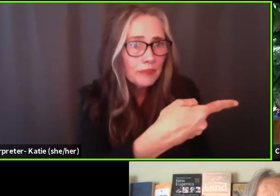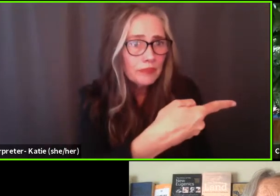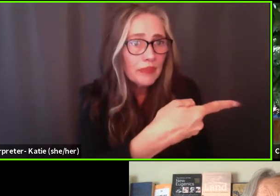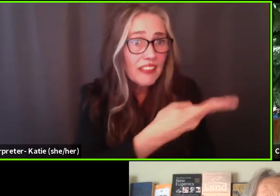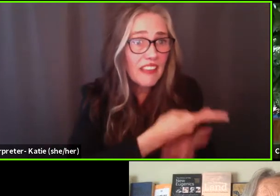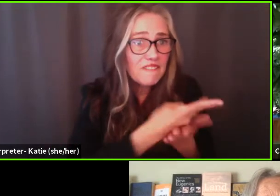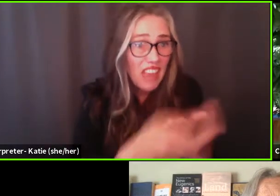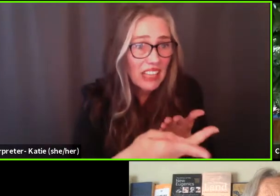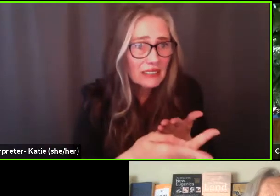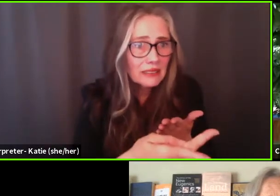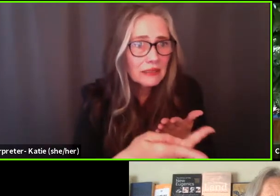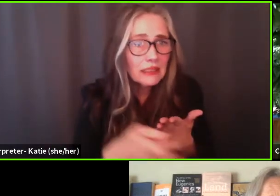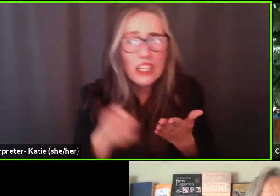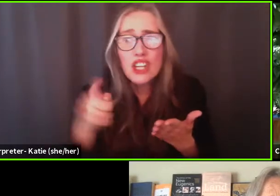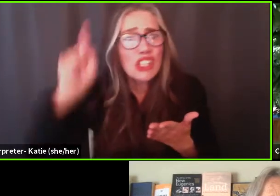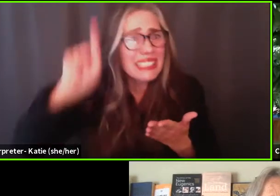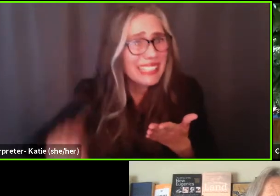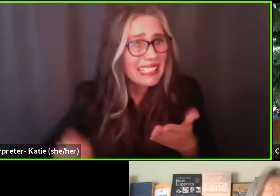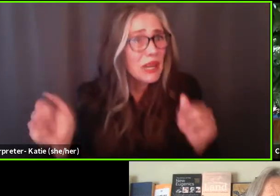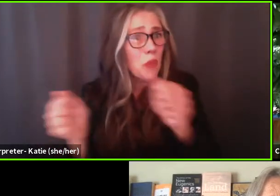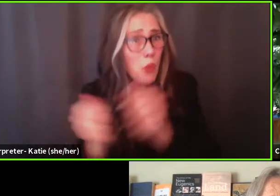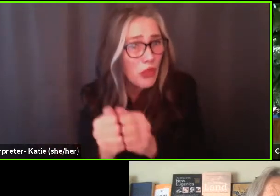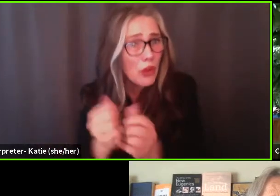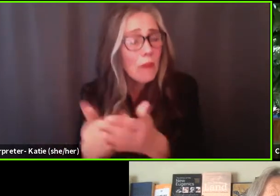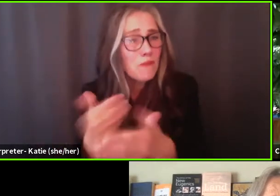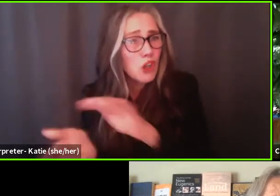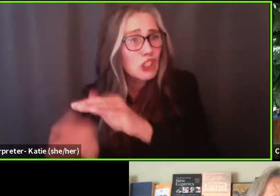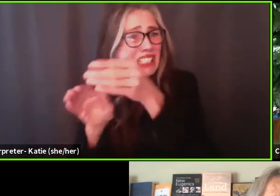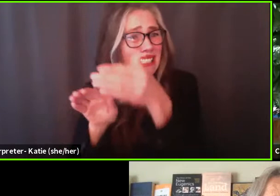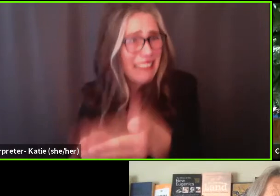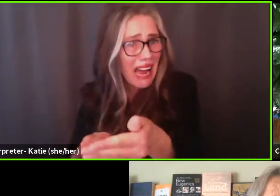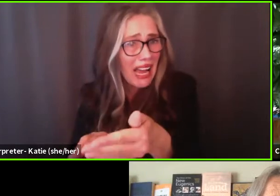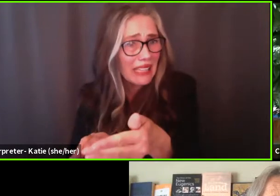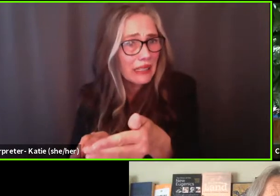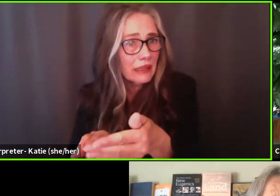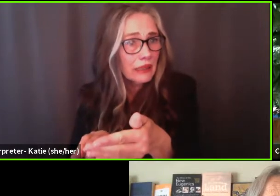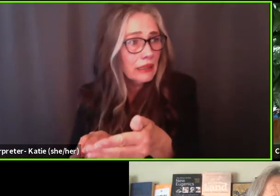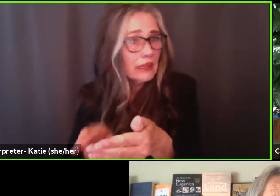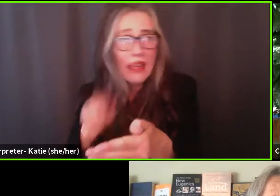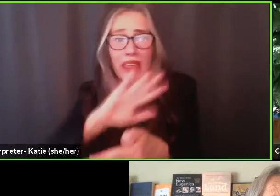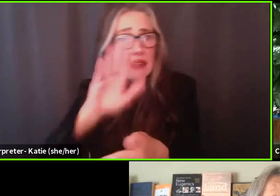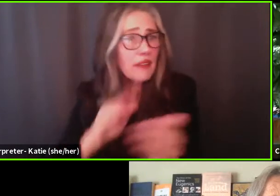her family her family's wishes weren't honored and she died alone